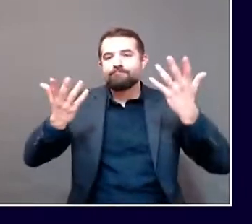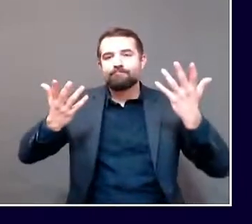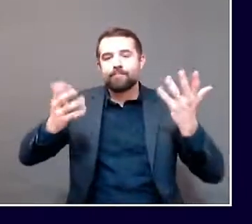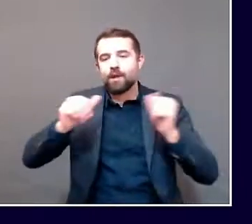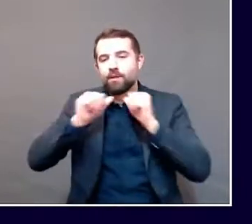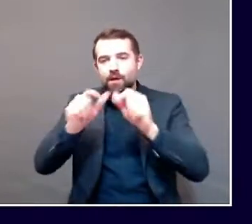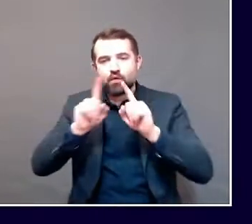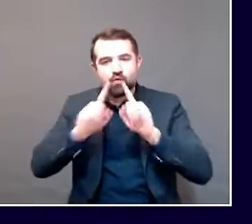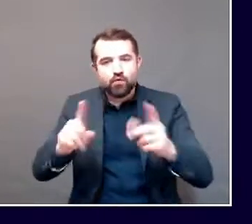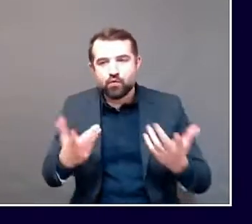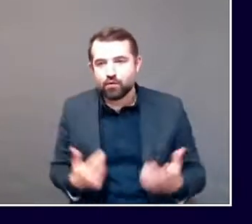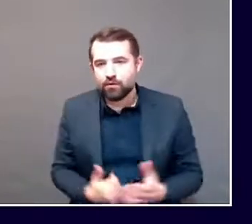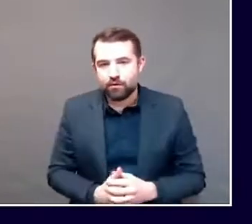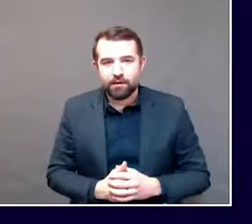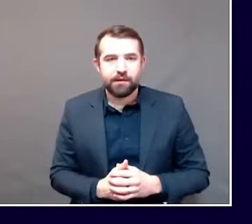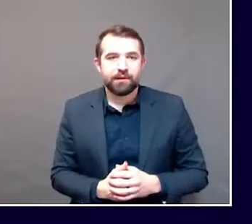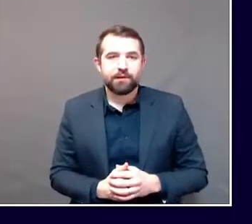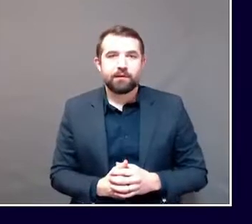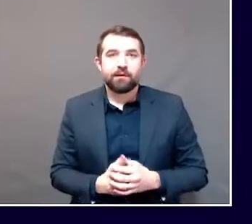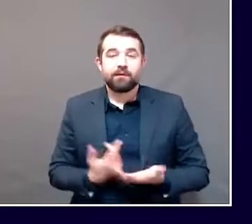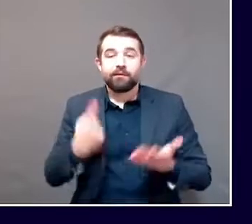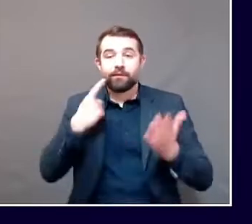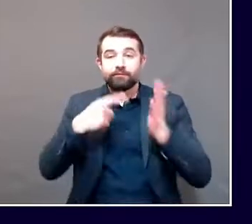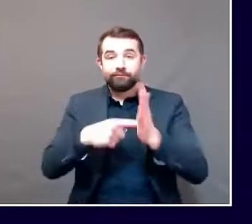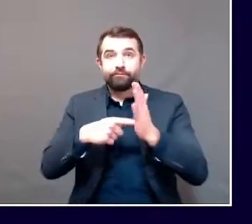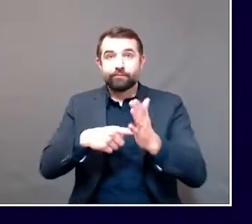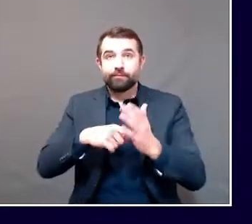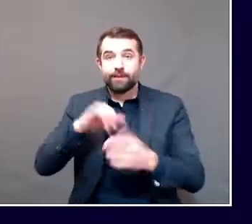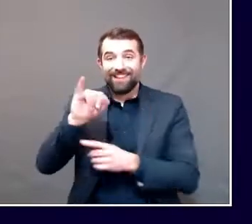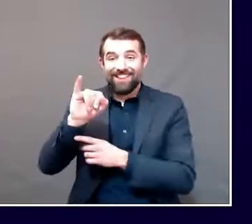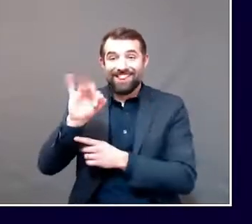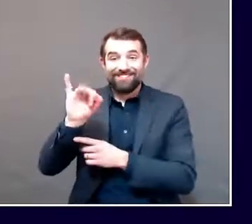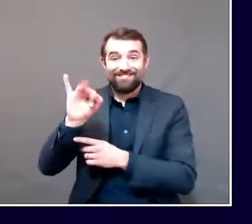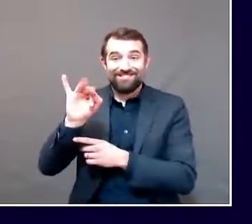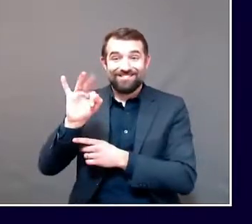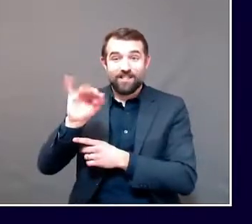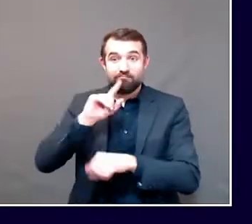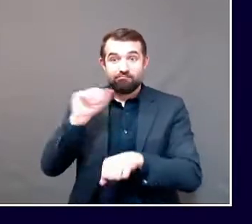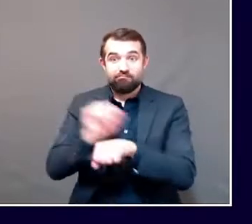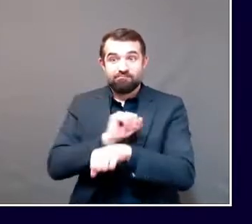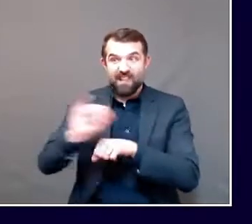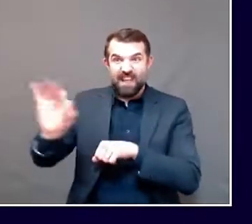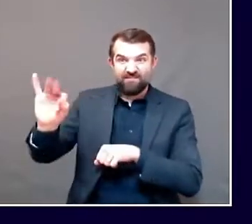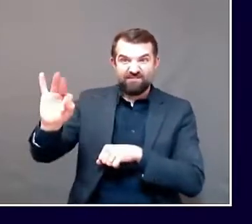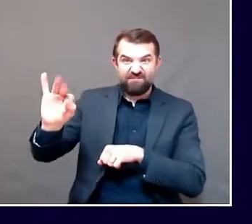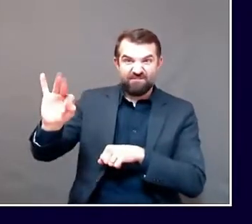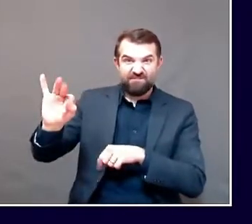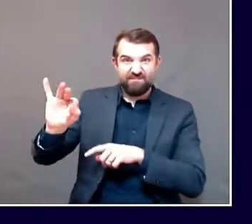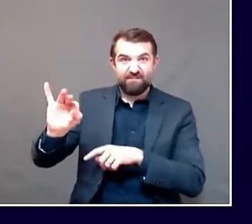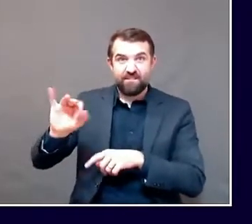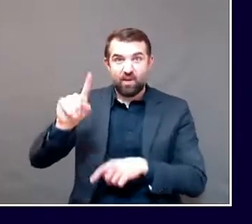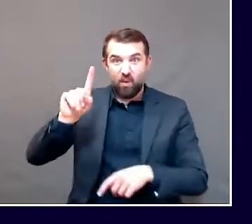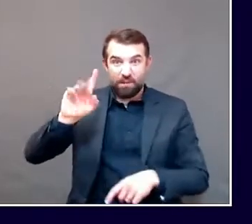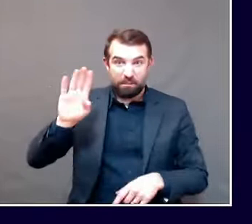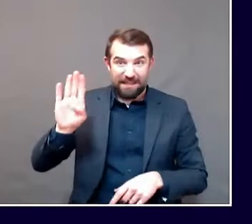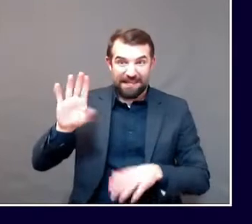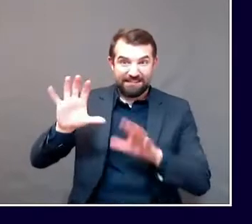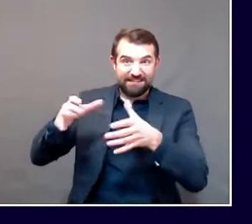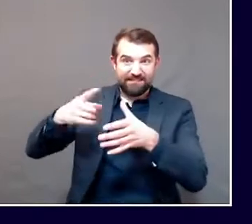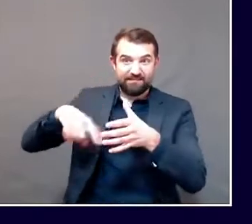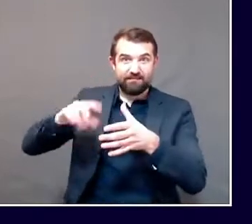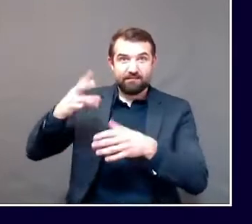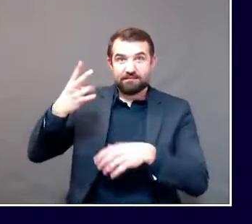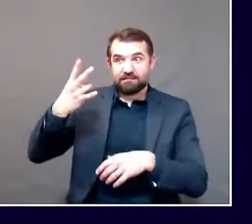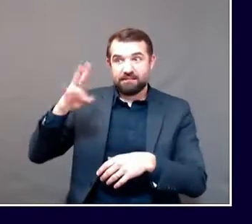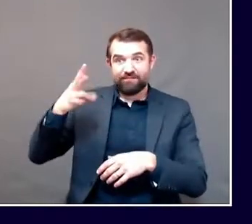were only, let's just say in a hypothetical world, 1B were 17,000 people. That happens